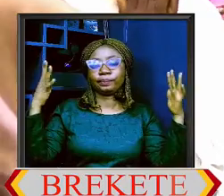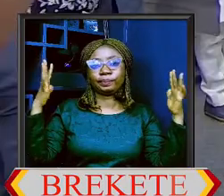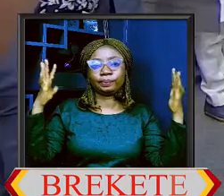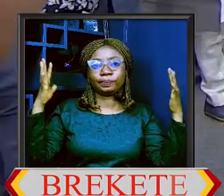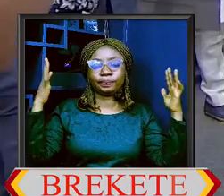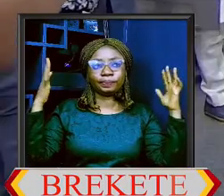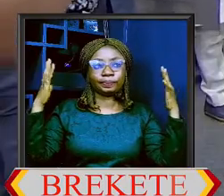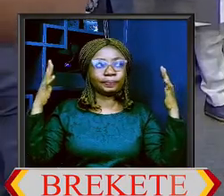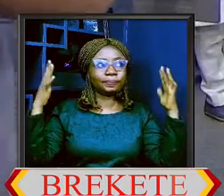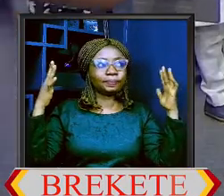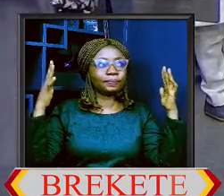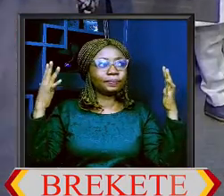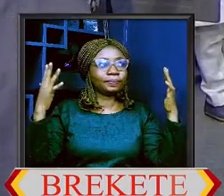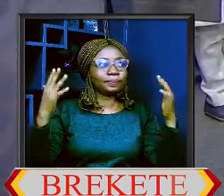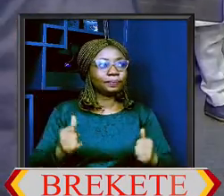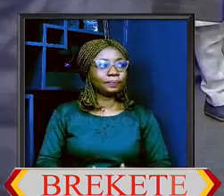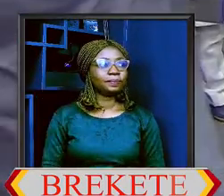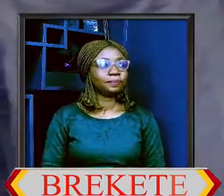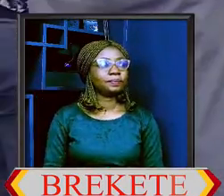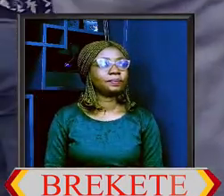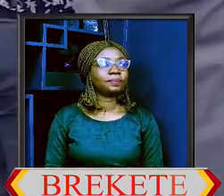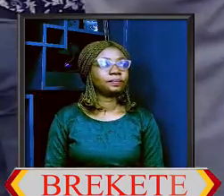grateful anybody